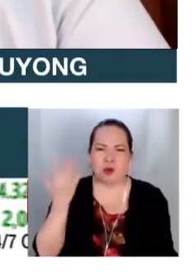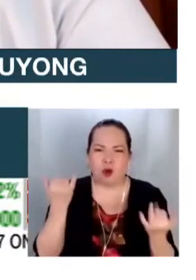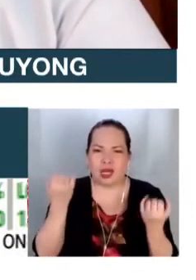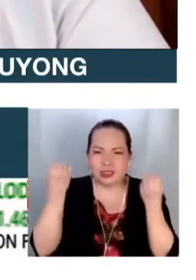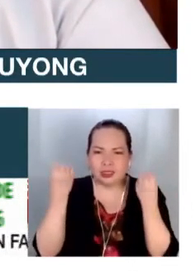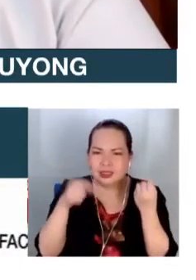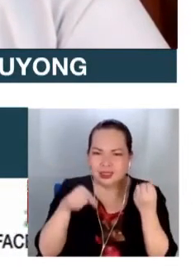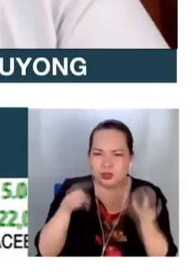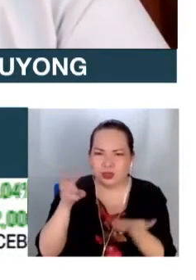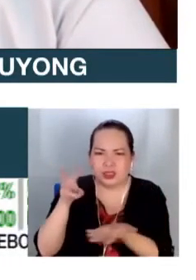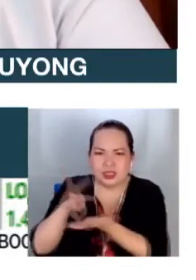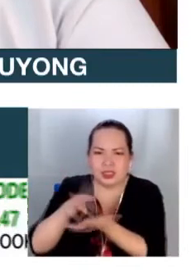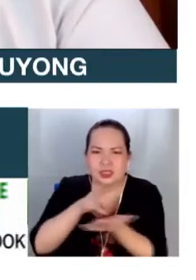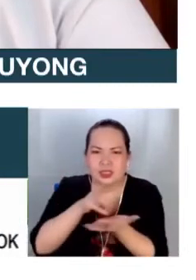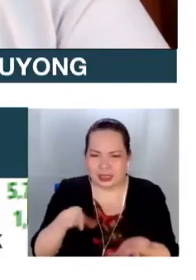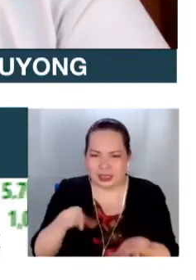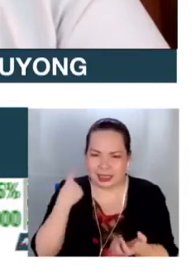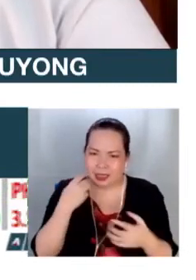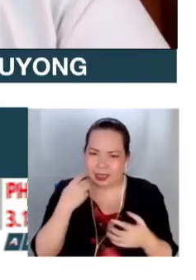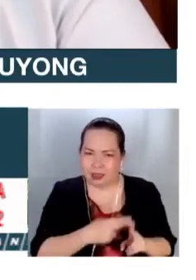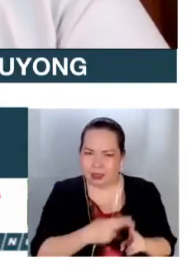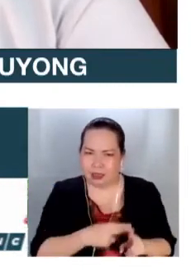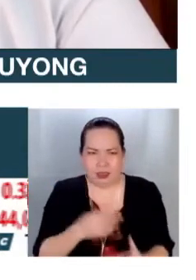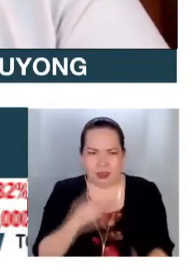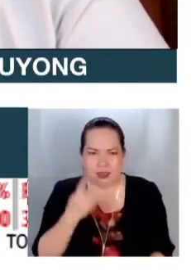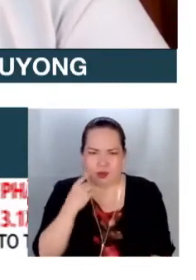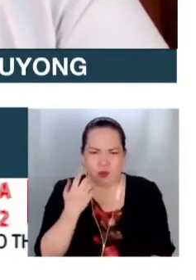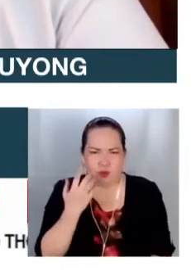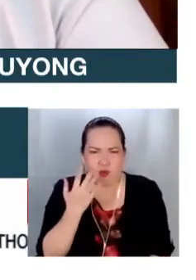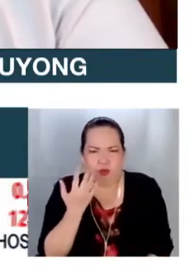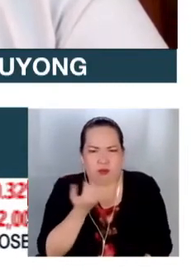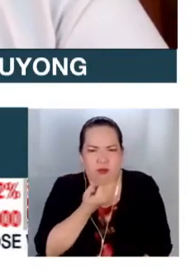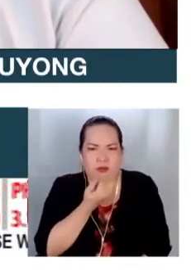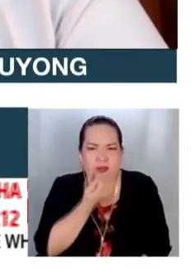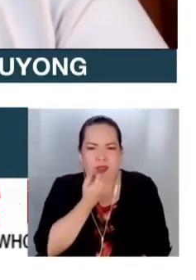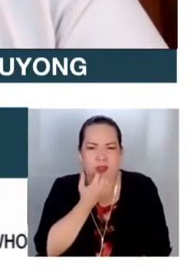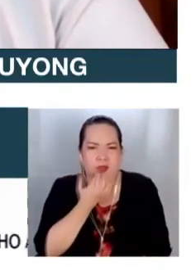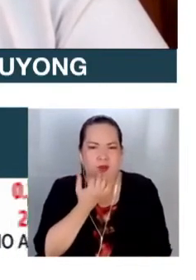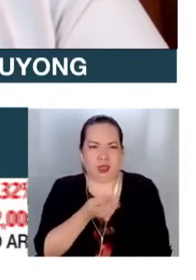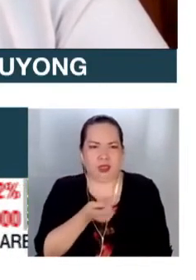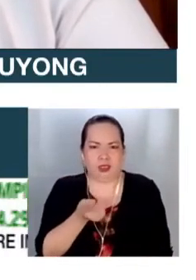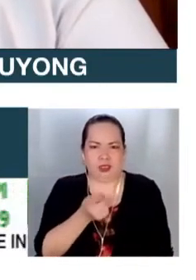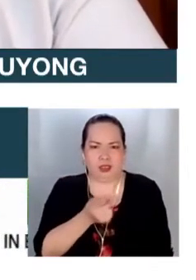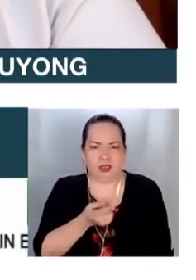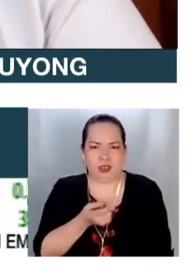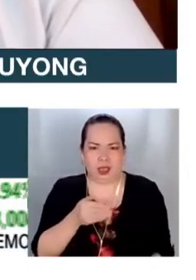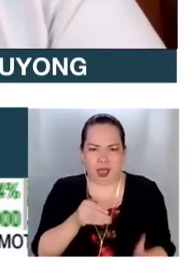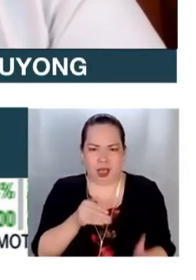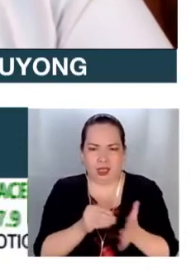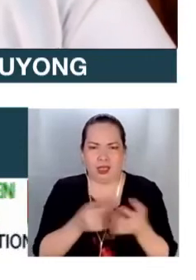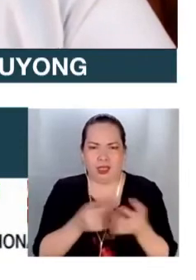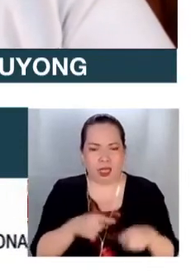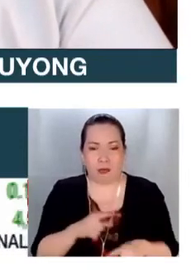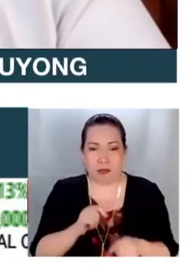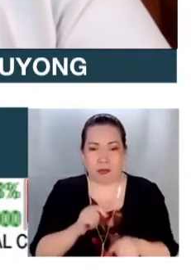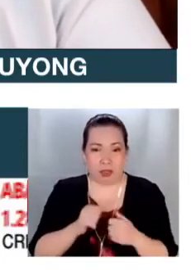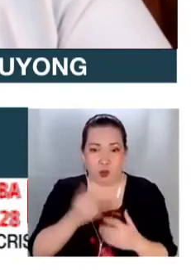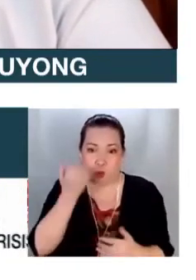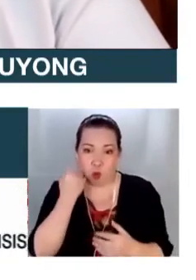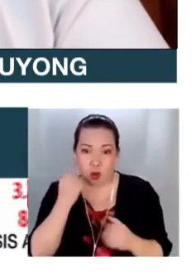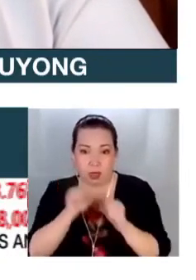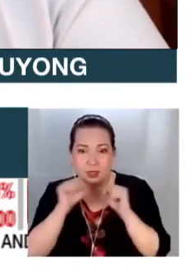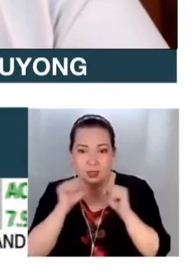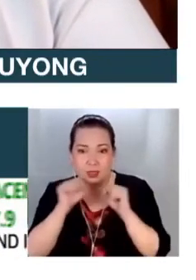or do these LGUs basically have the same story here that they're not able to implement fully